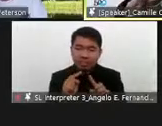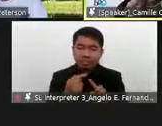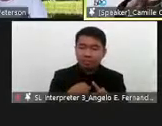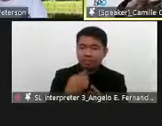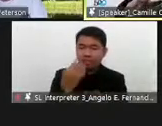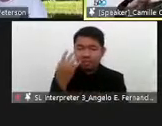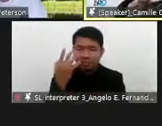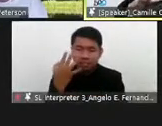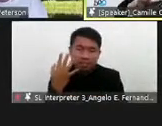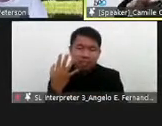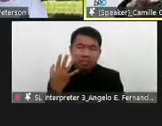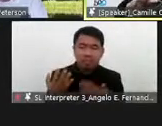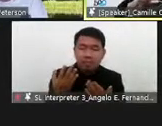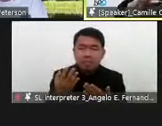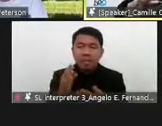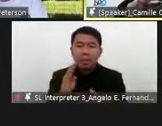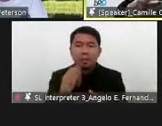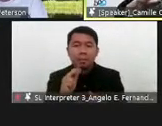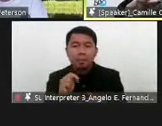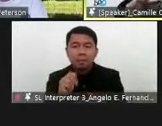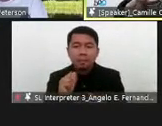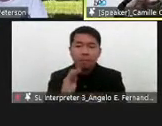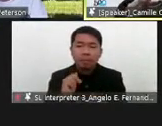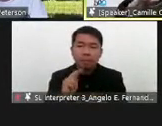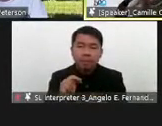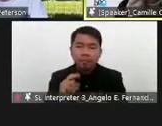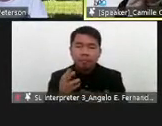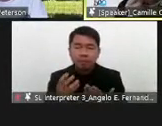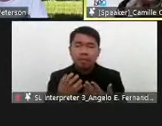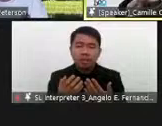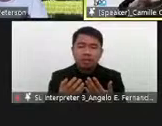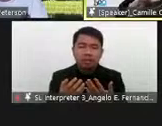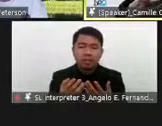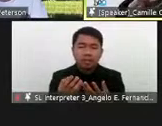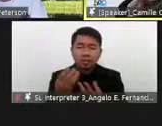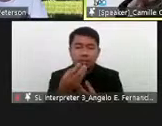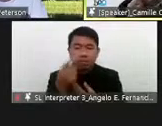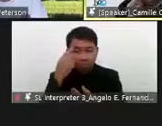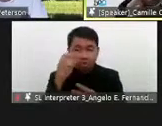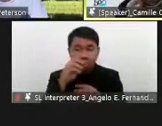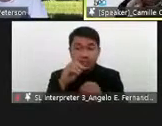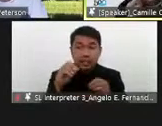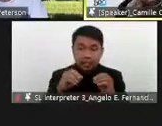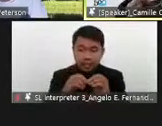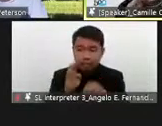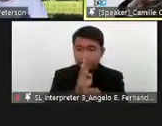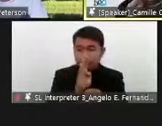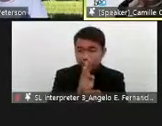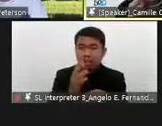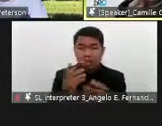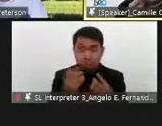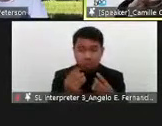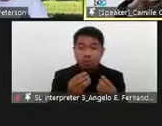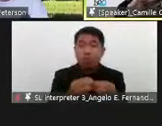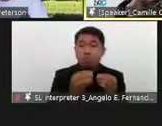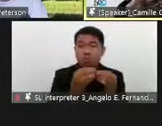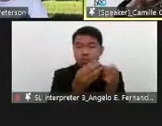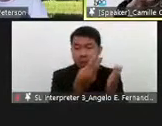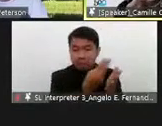that the Banton cloth is a trade cloth from Mindanao, but we're not still sure. We have to do more material